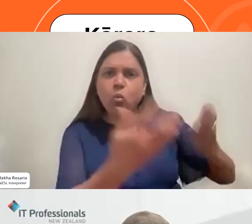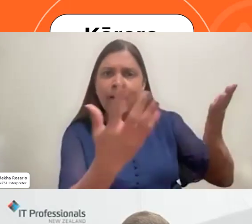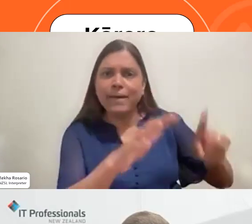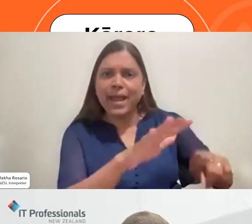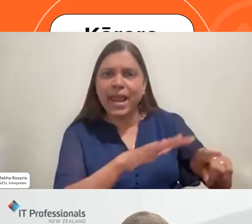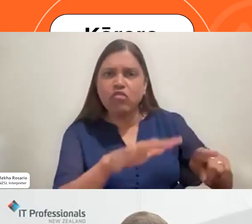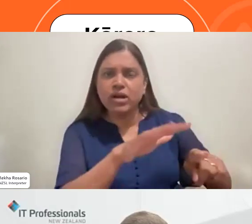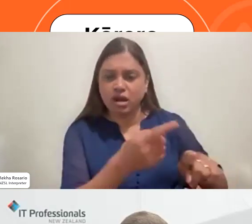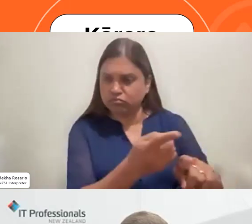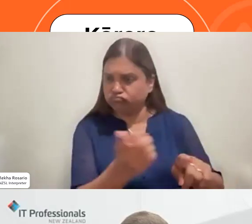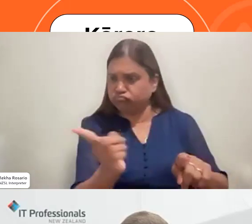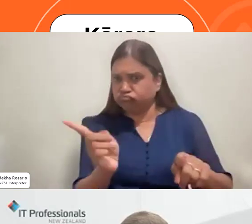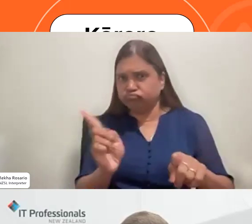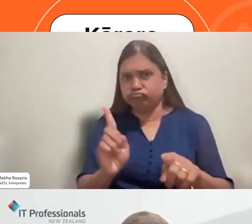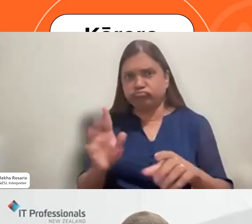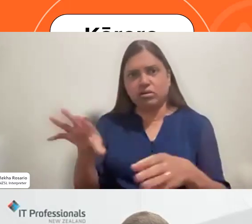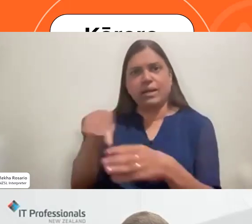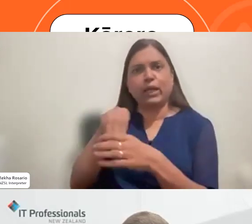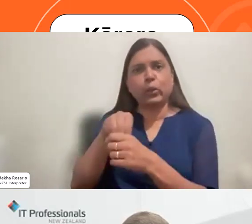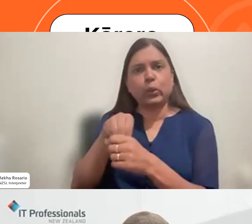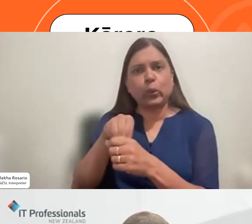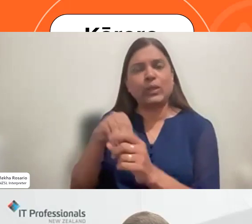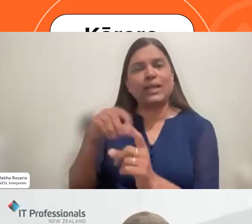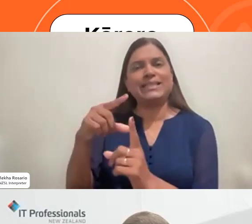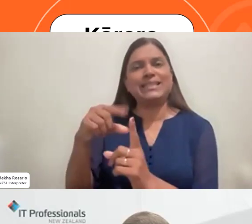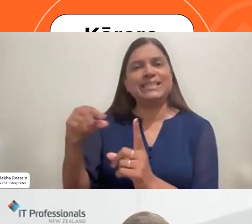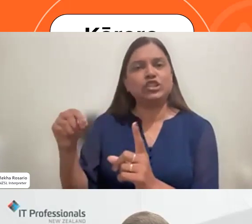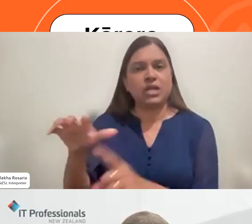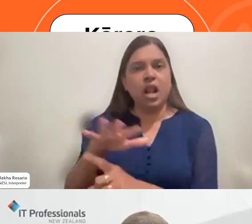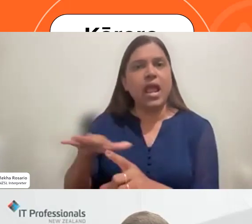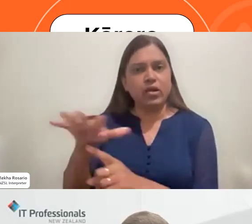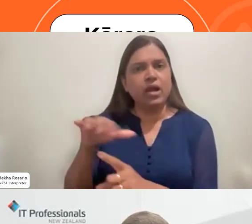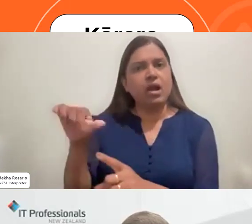increasingly varied array of digital areas in our daily lives.